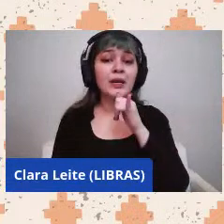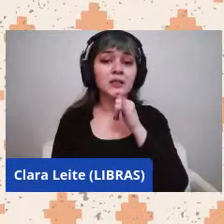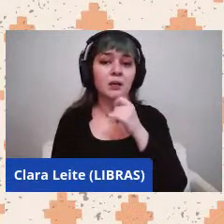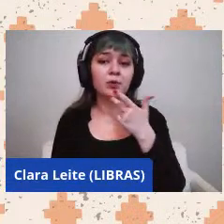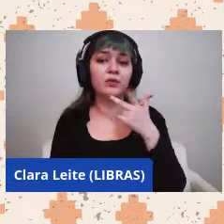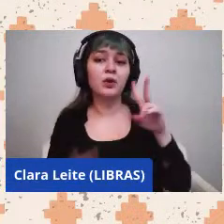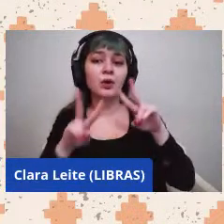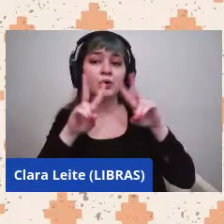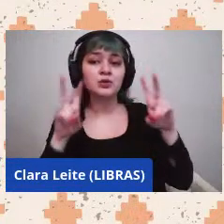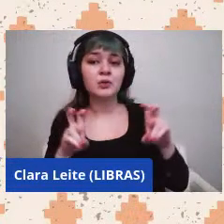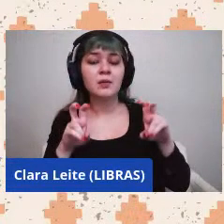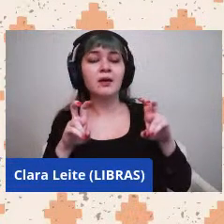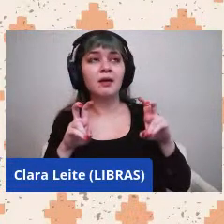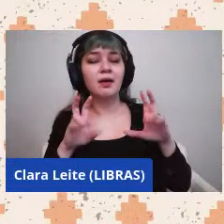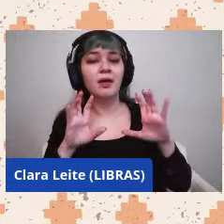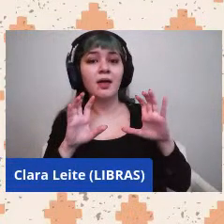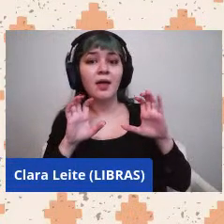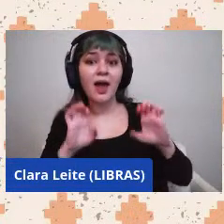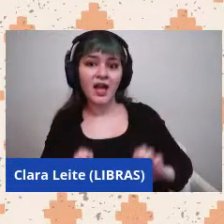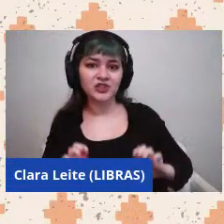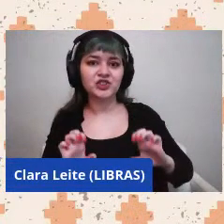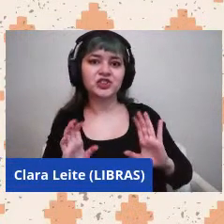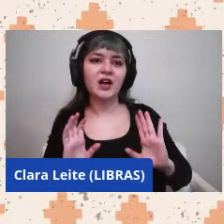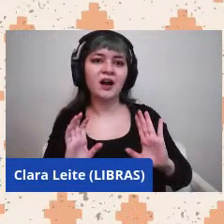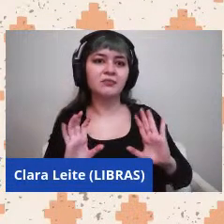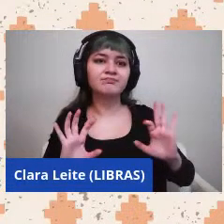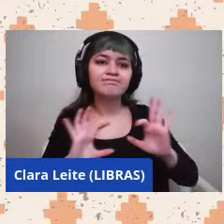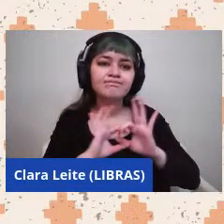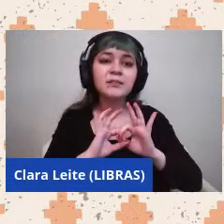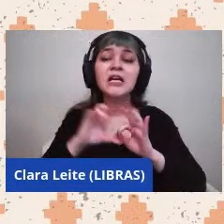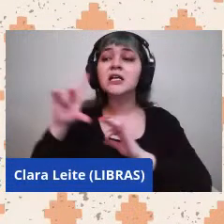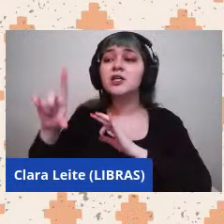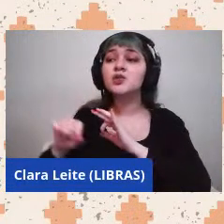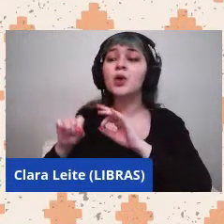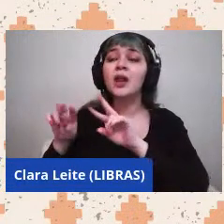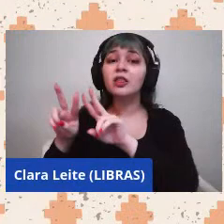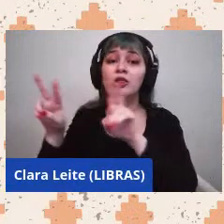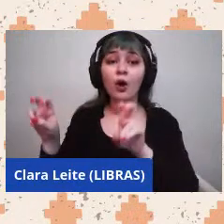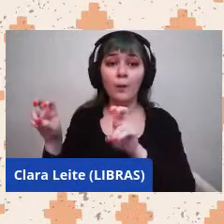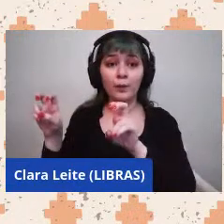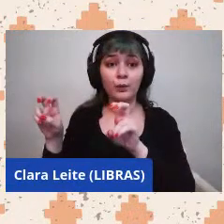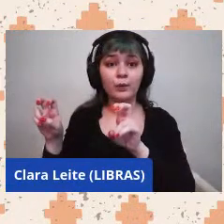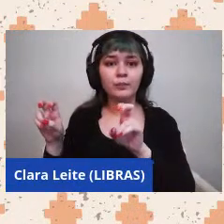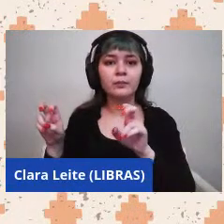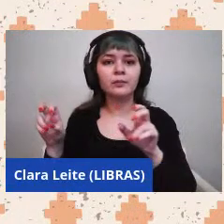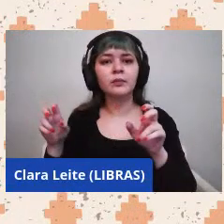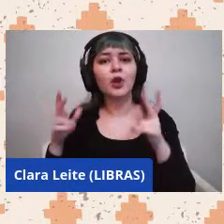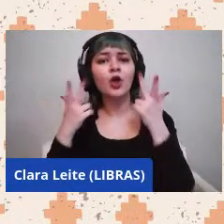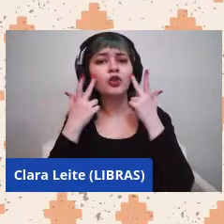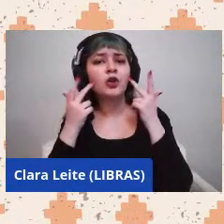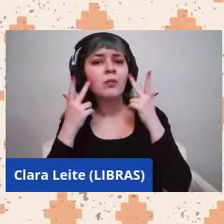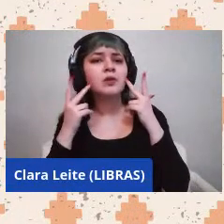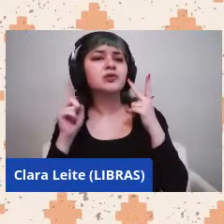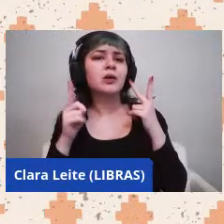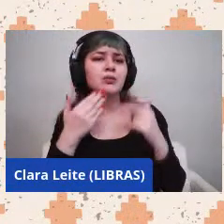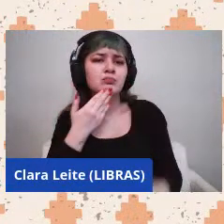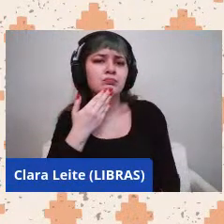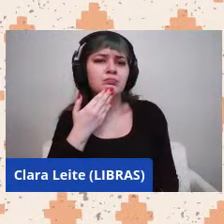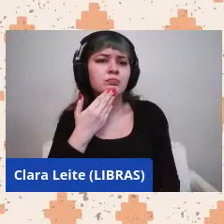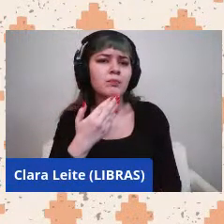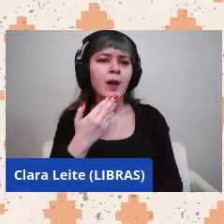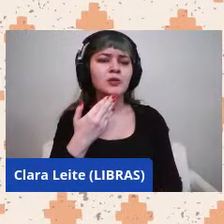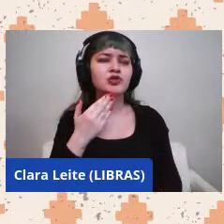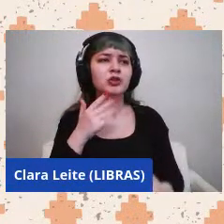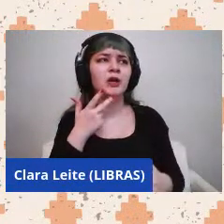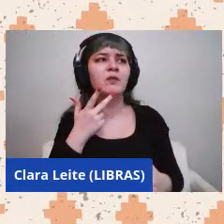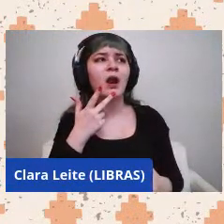the ethics associated with our choice of topic, we're often not required to be clear about our